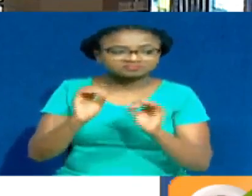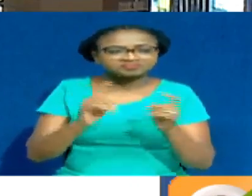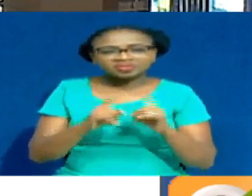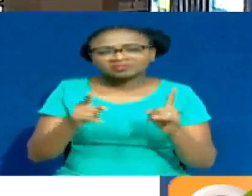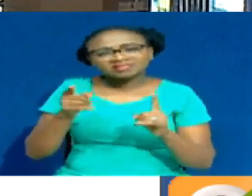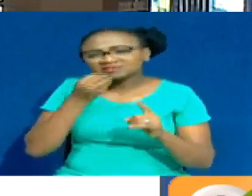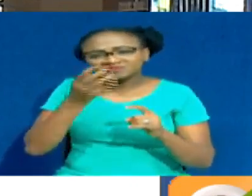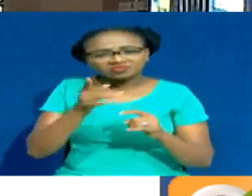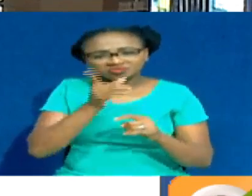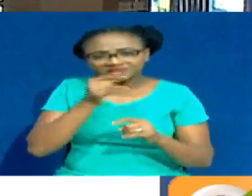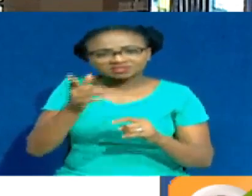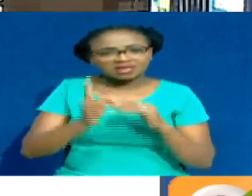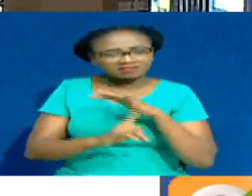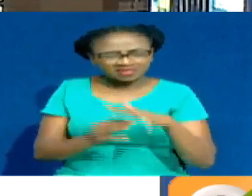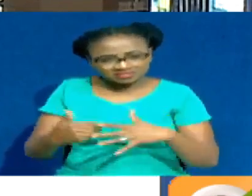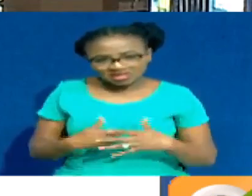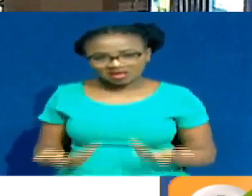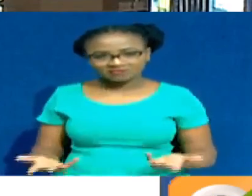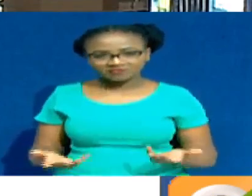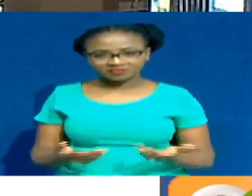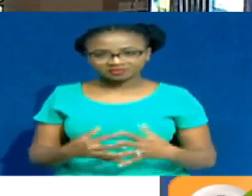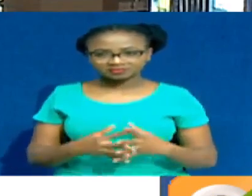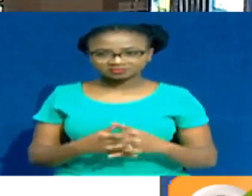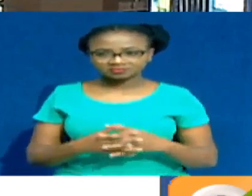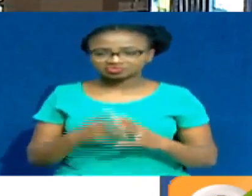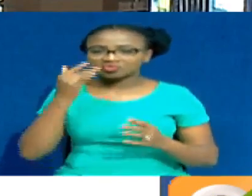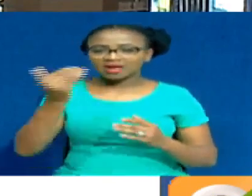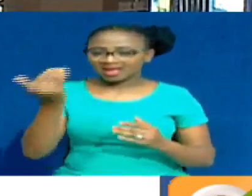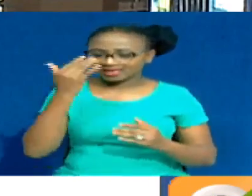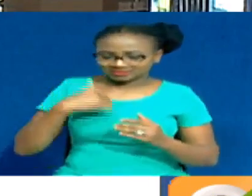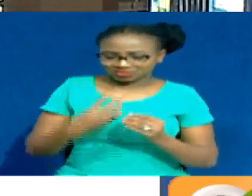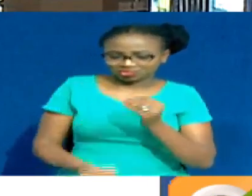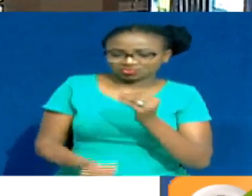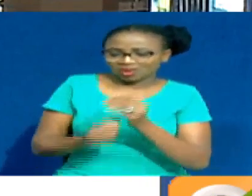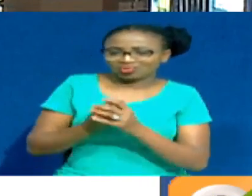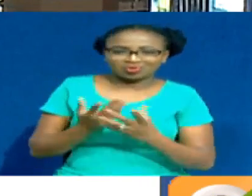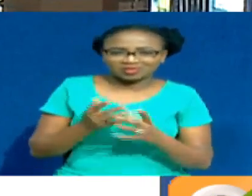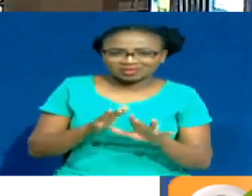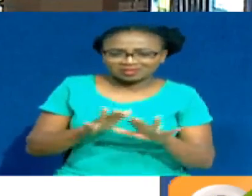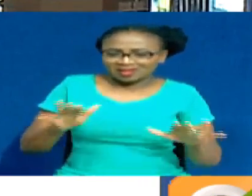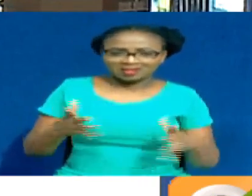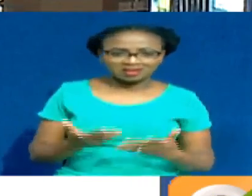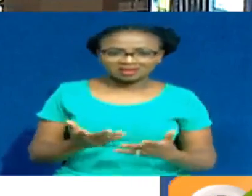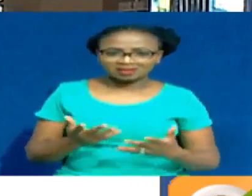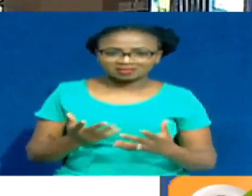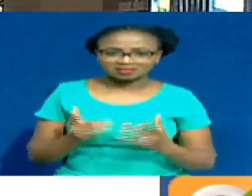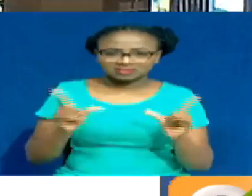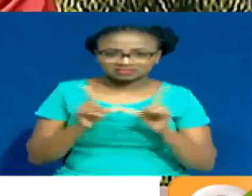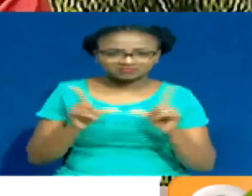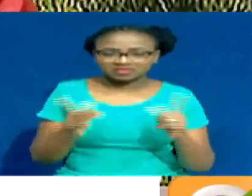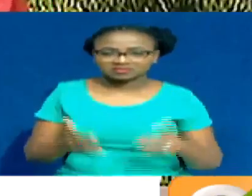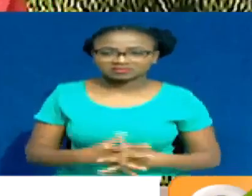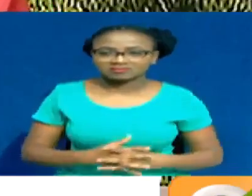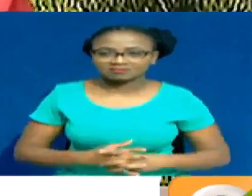the ministry have that information? Aren't they the custodians of these documents? Why are you asking me, a simple landowner out there, to resend them?